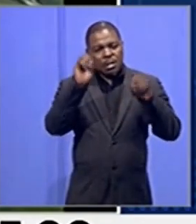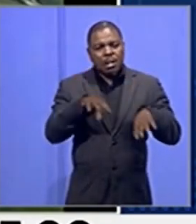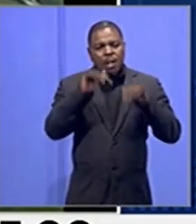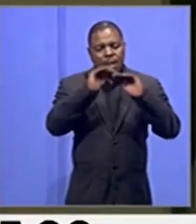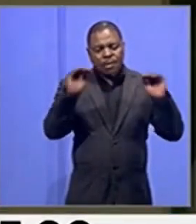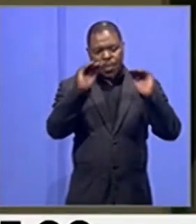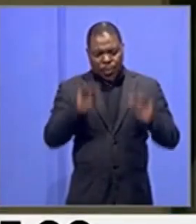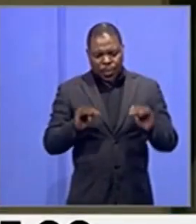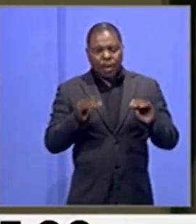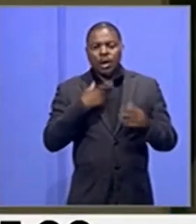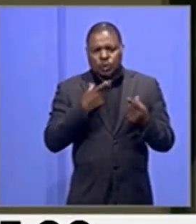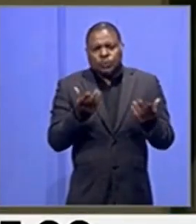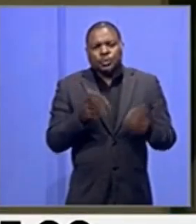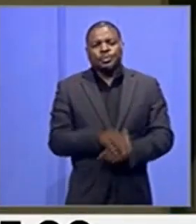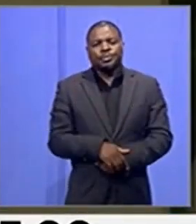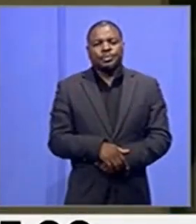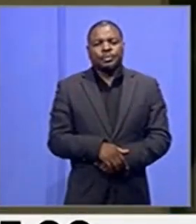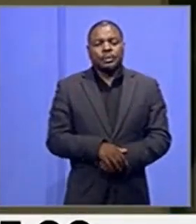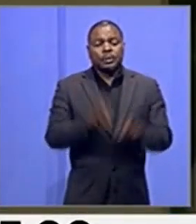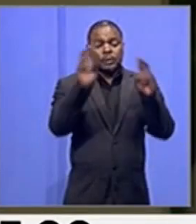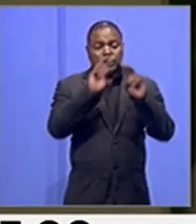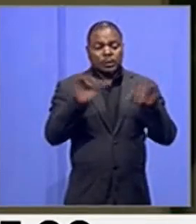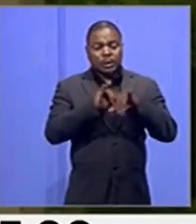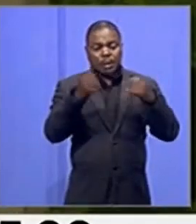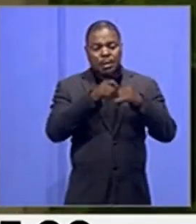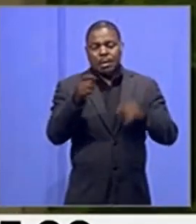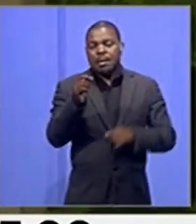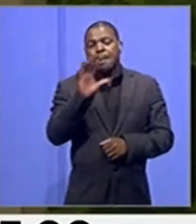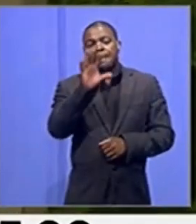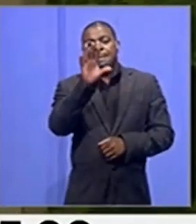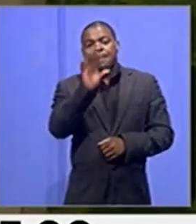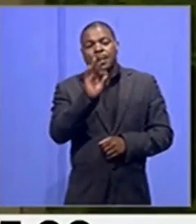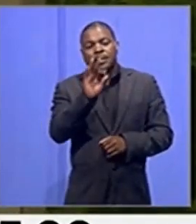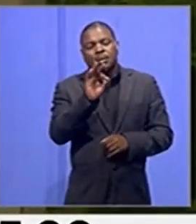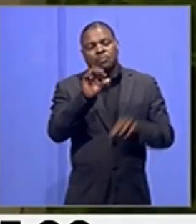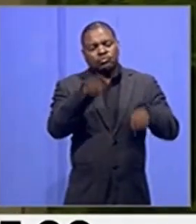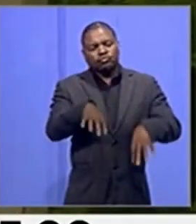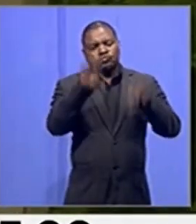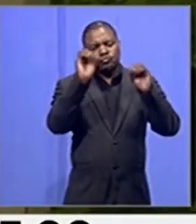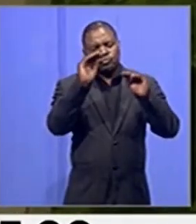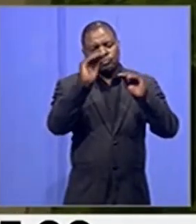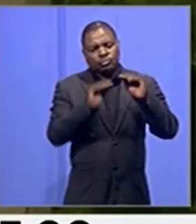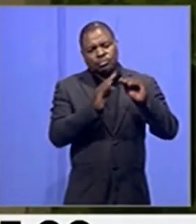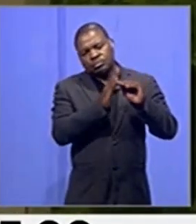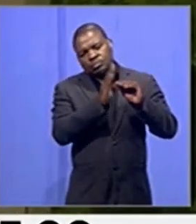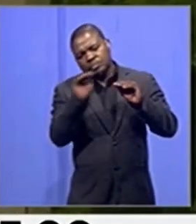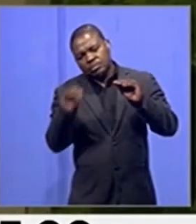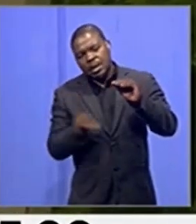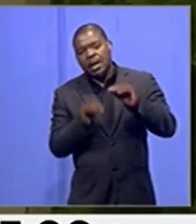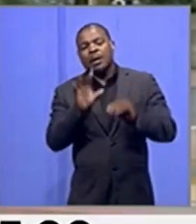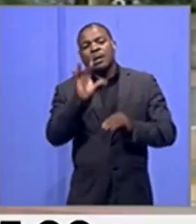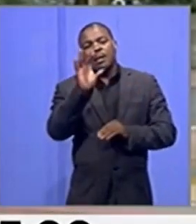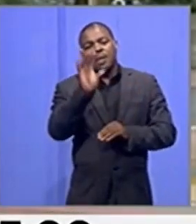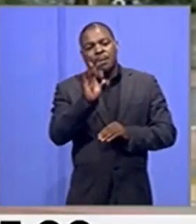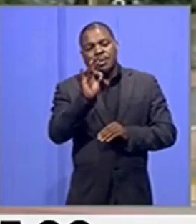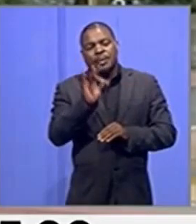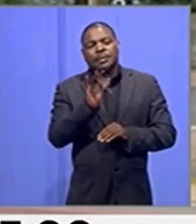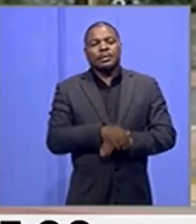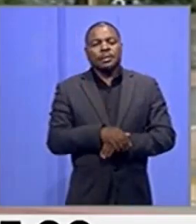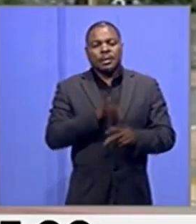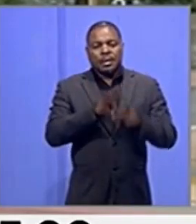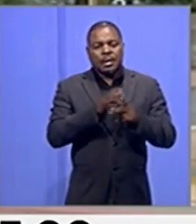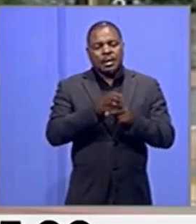doing that. Eskom e emišitše ka go kgaola motlakase ka mošupologo go fihla ka iri ya bone ka la bobedi ge e tla be e thoma ka maemo a bobedi a